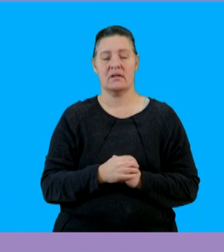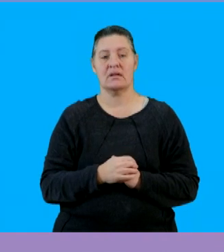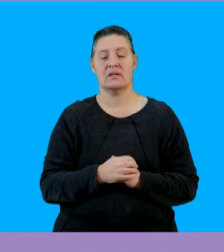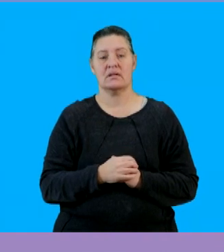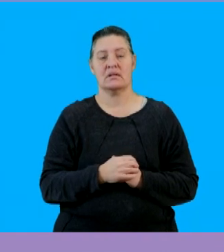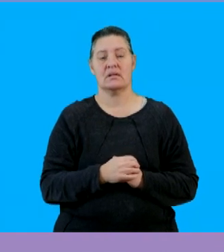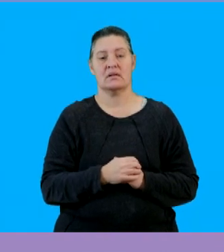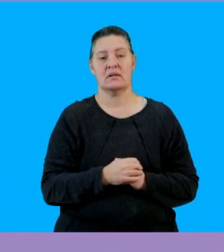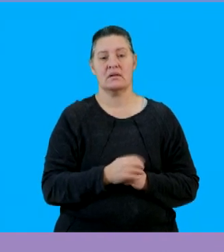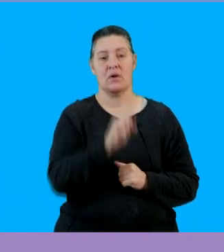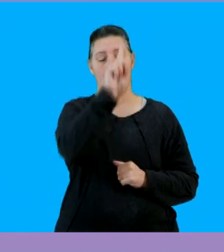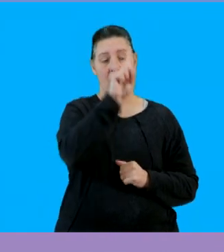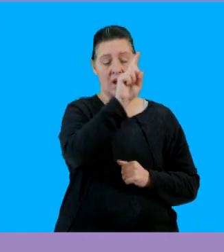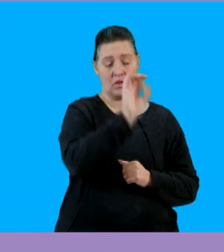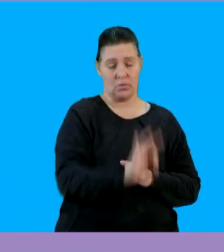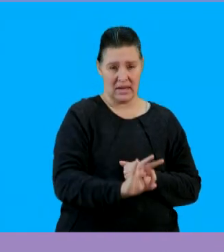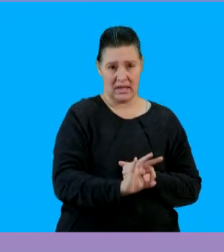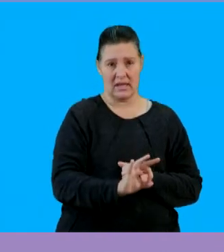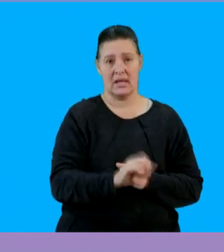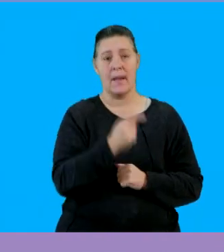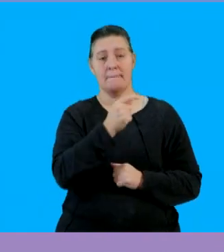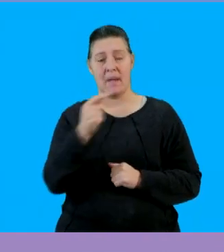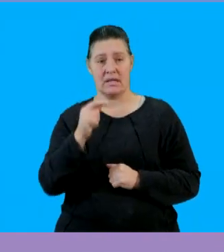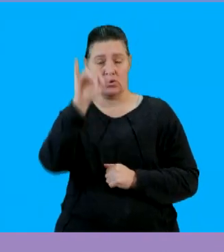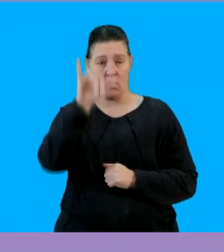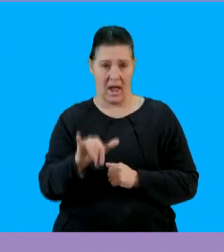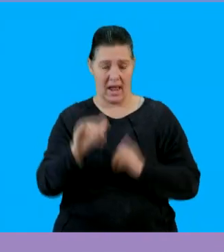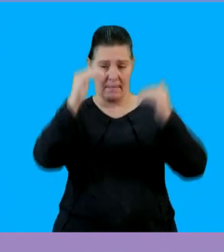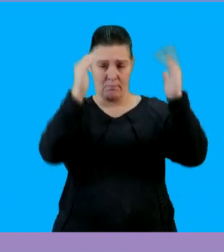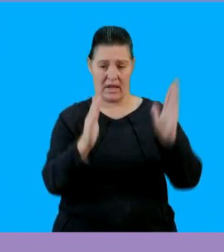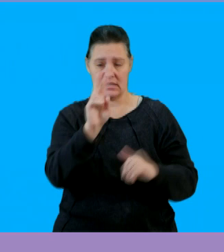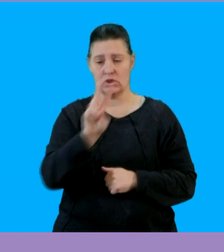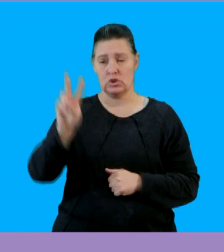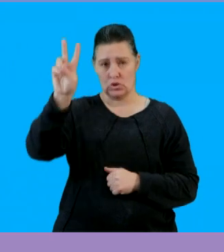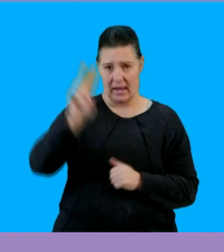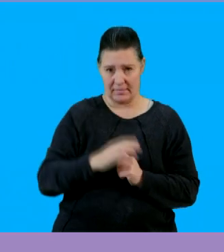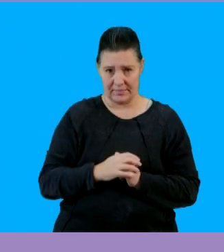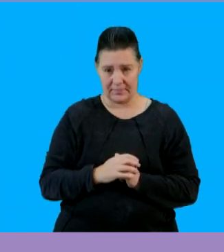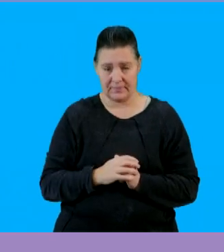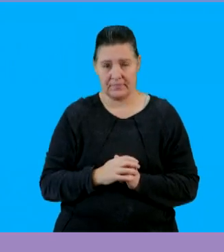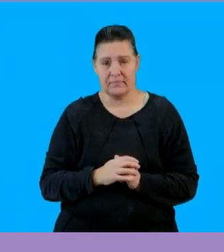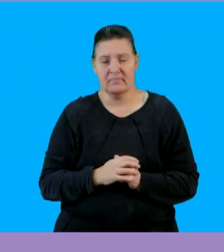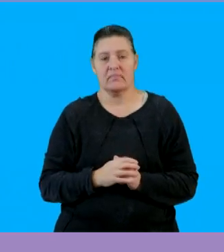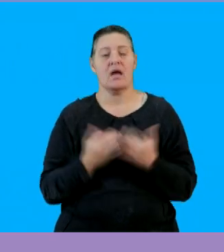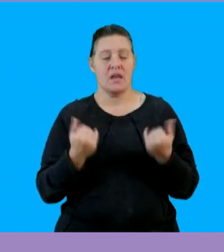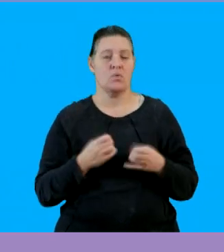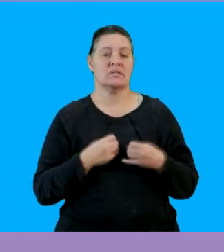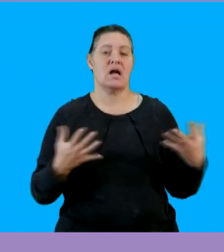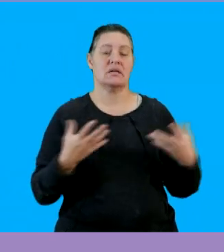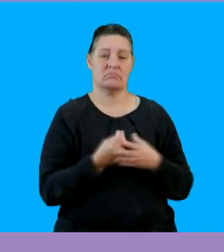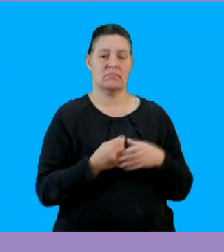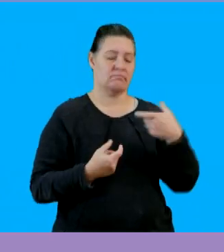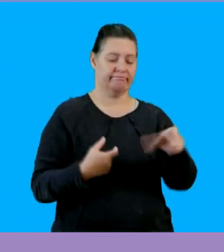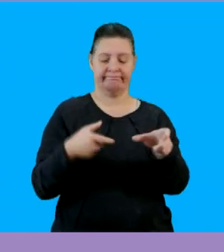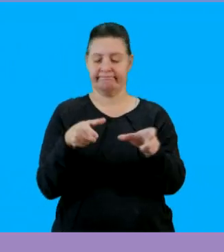have here number 7 that says 1/3 minus y, and that's in brackets, and then we are squaring that bracket. So